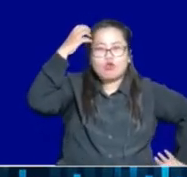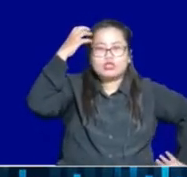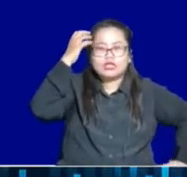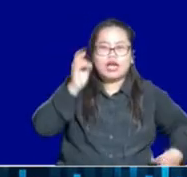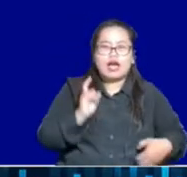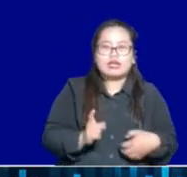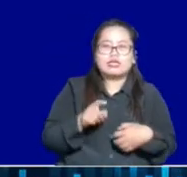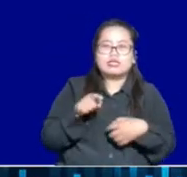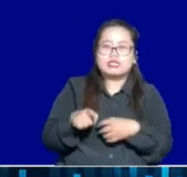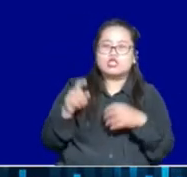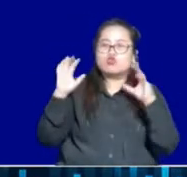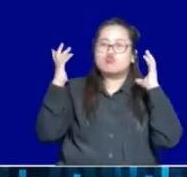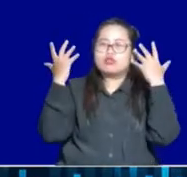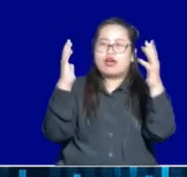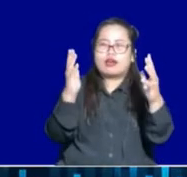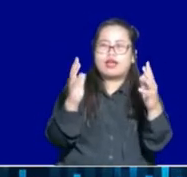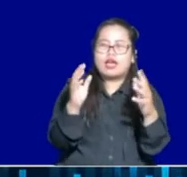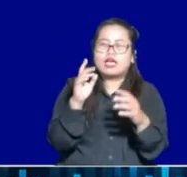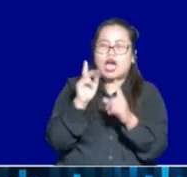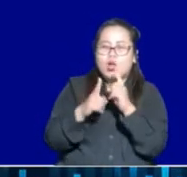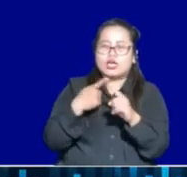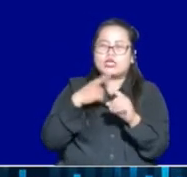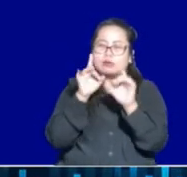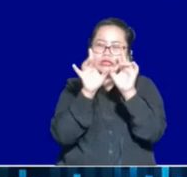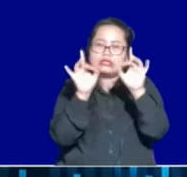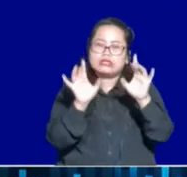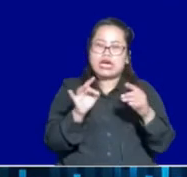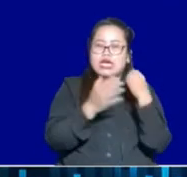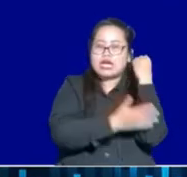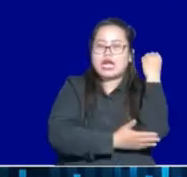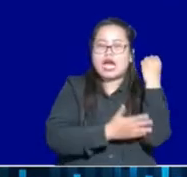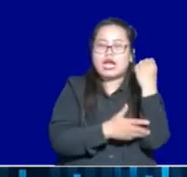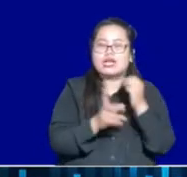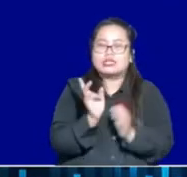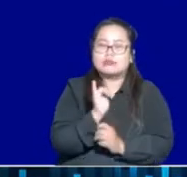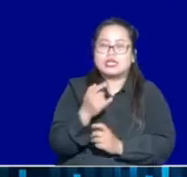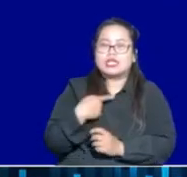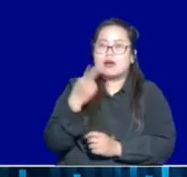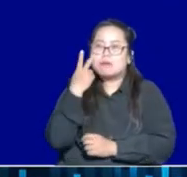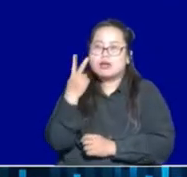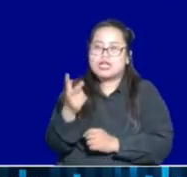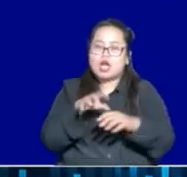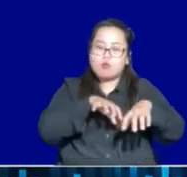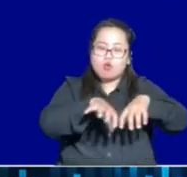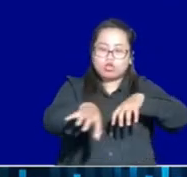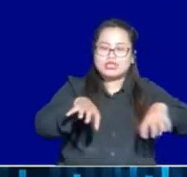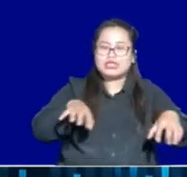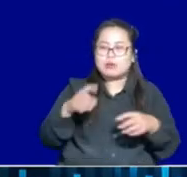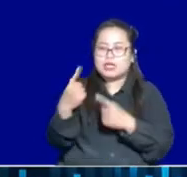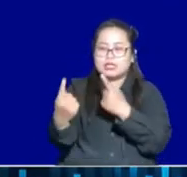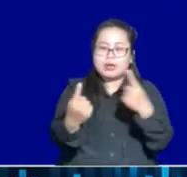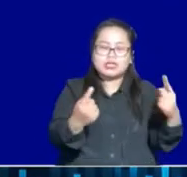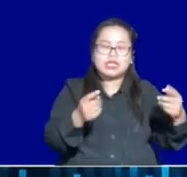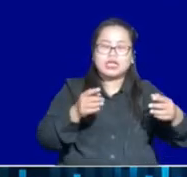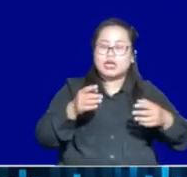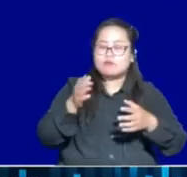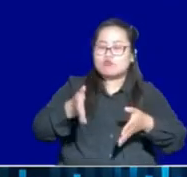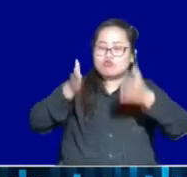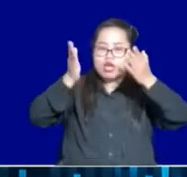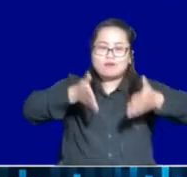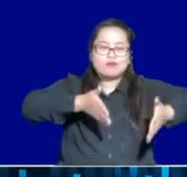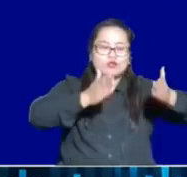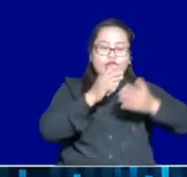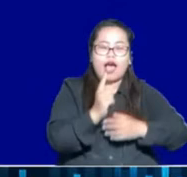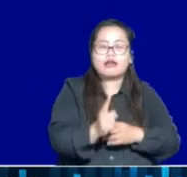a country by where it has its firms in the product space. So I'm showing here the product space again, and